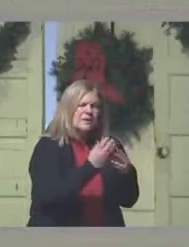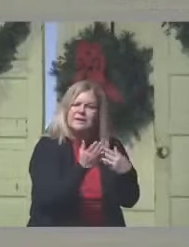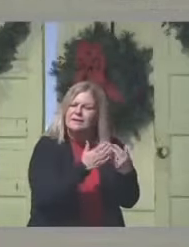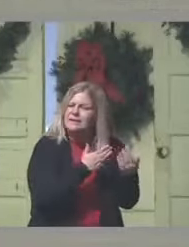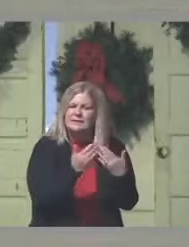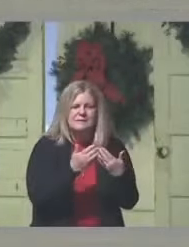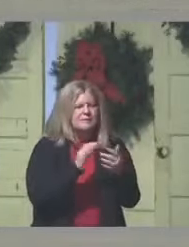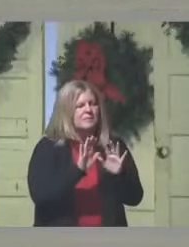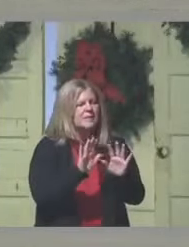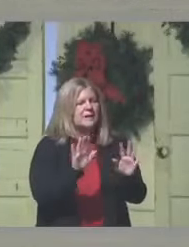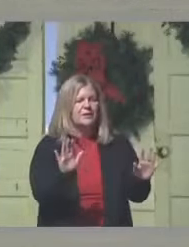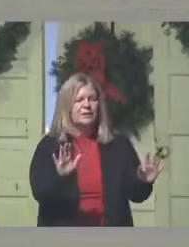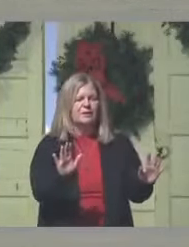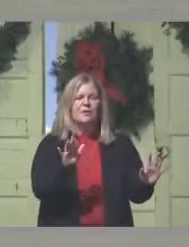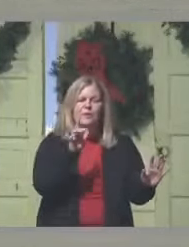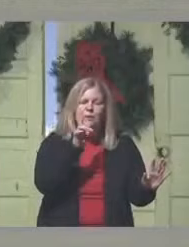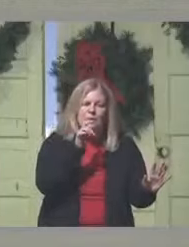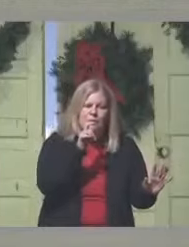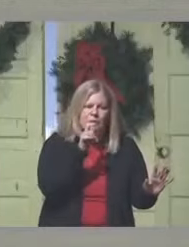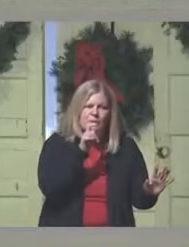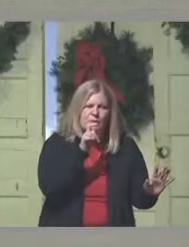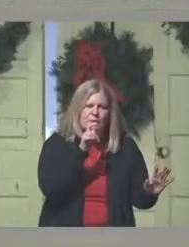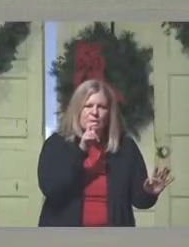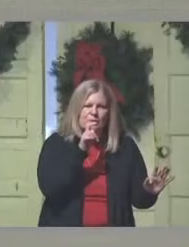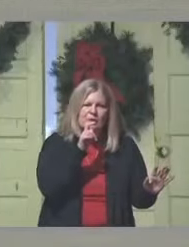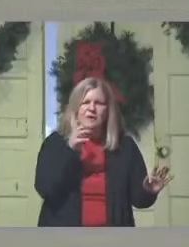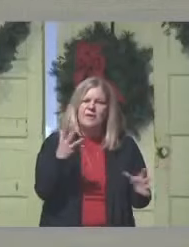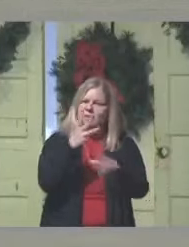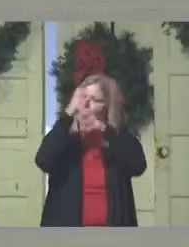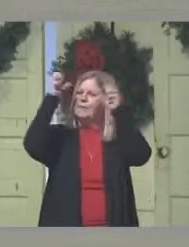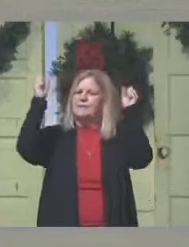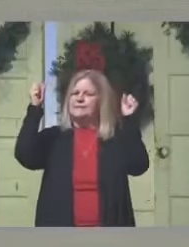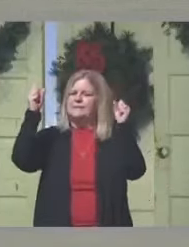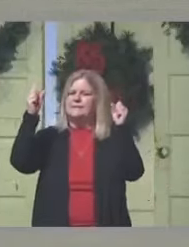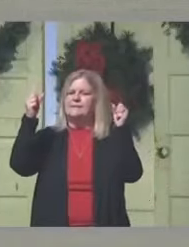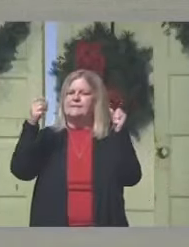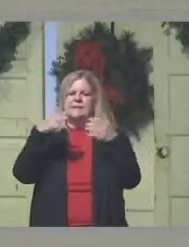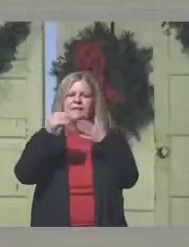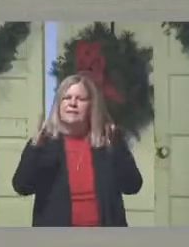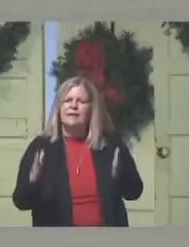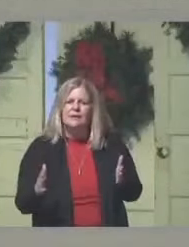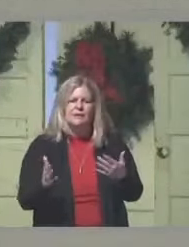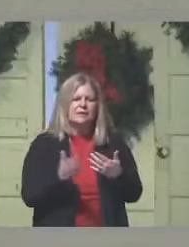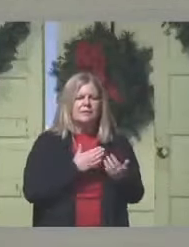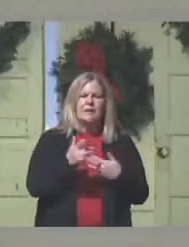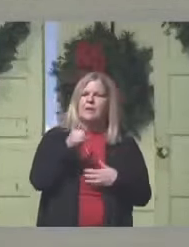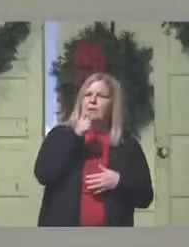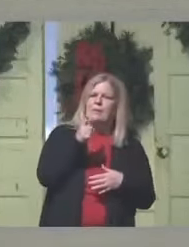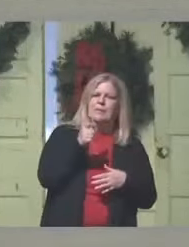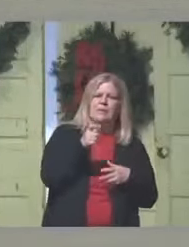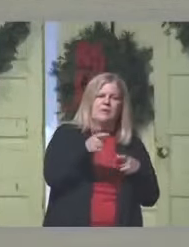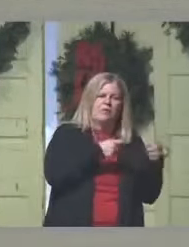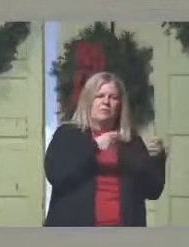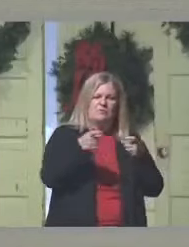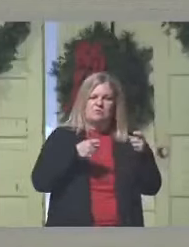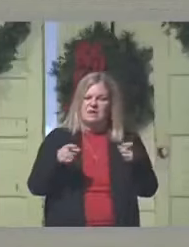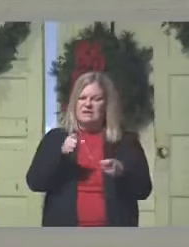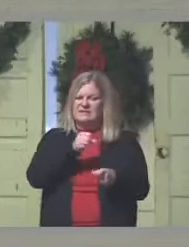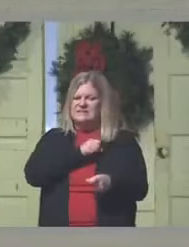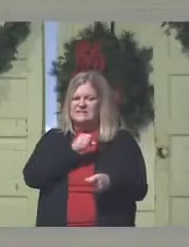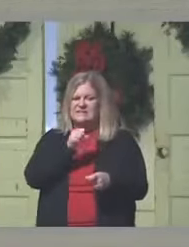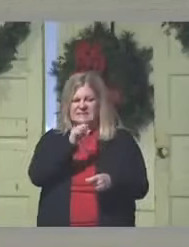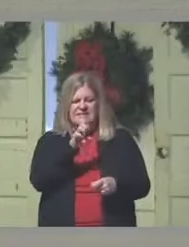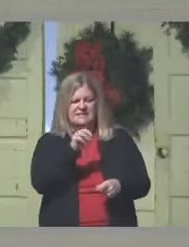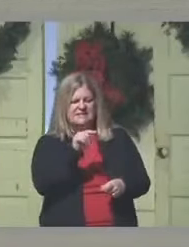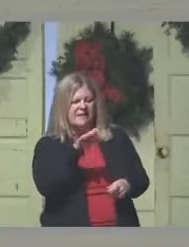no matter who's in office, no matter who's running the Senate, our purpose has